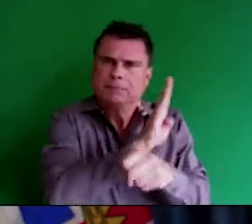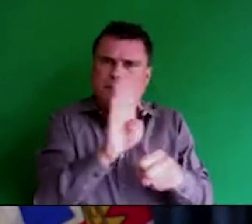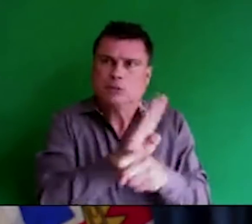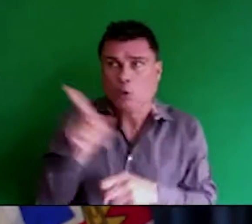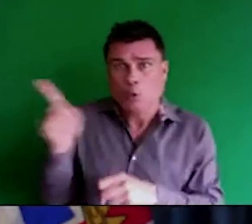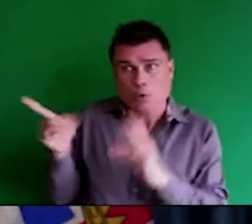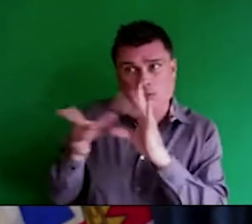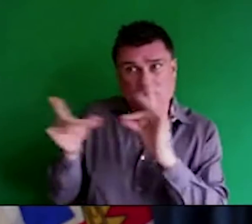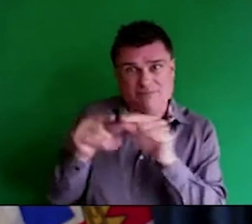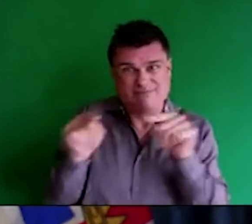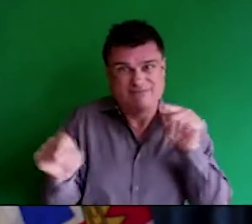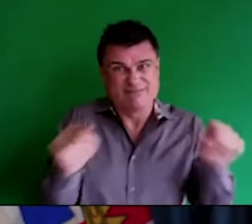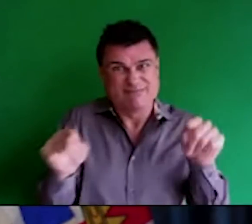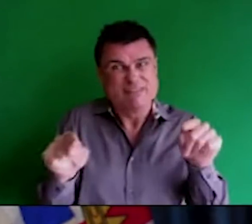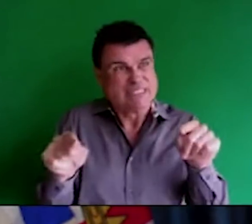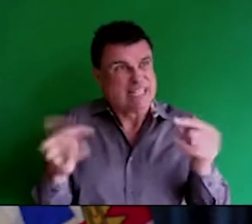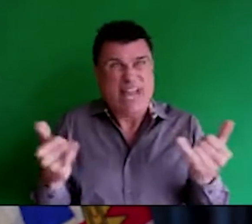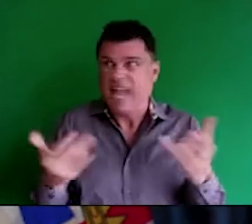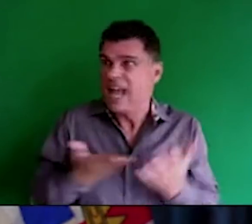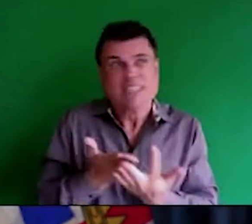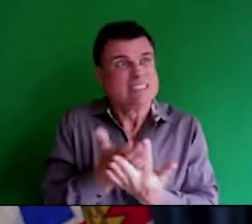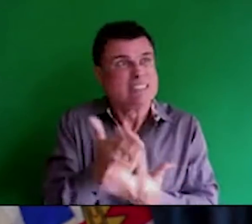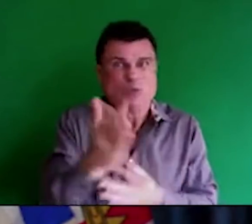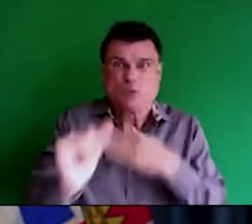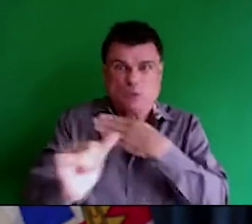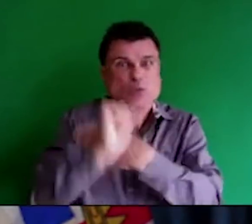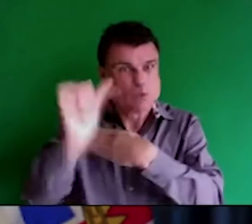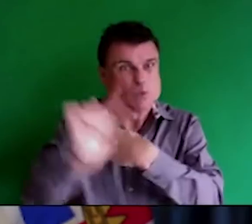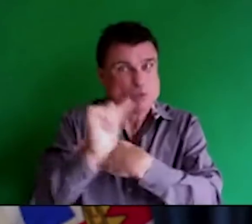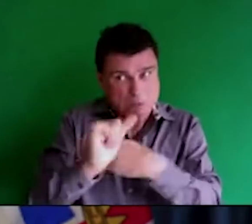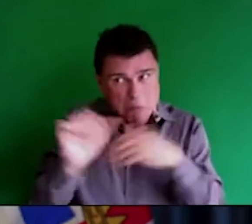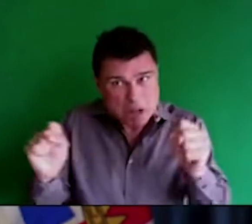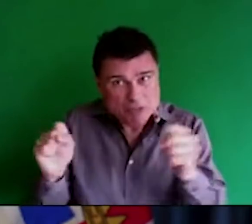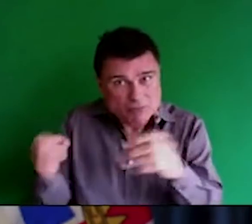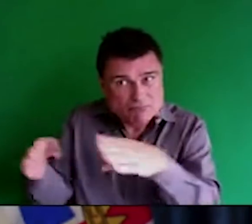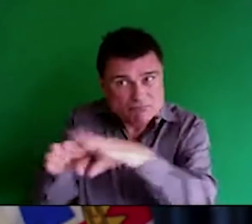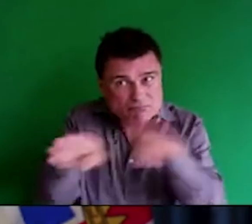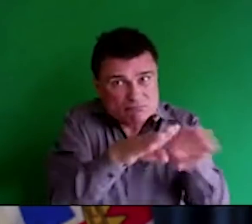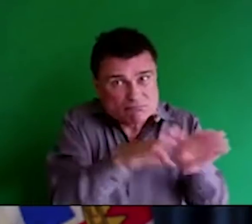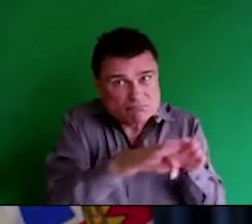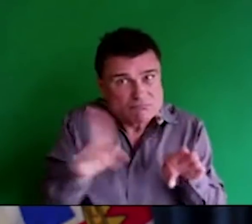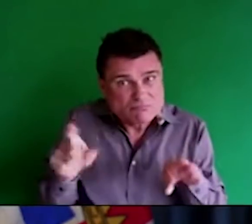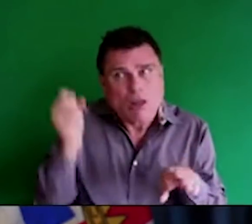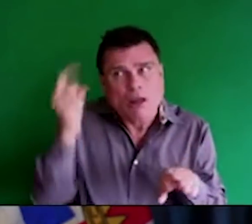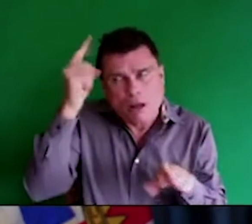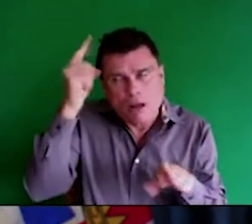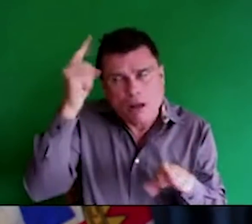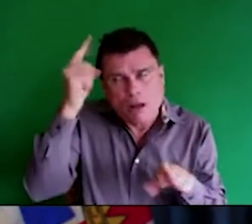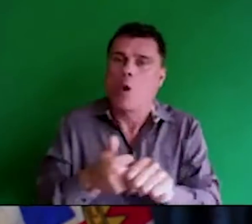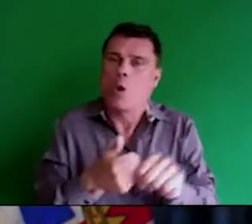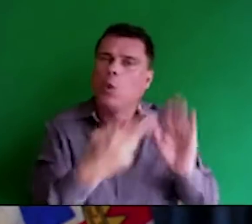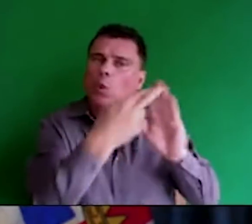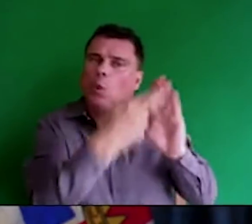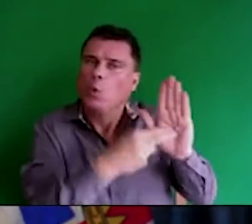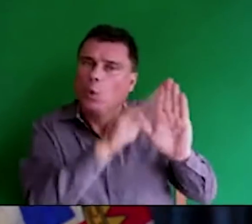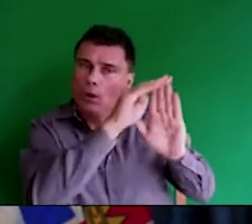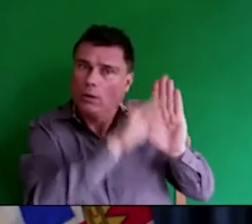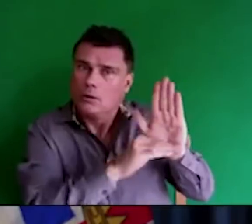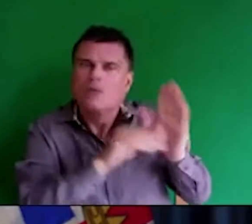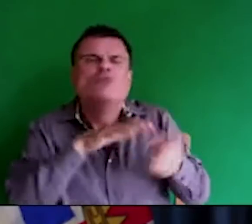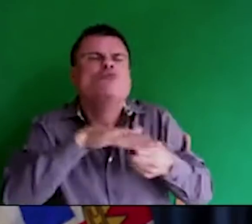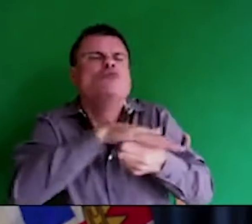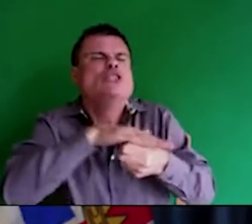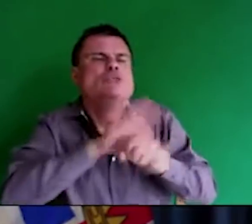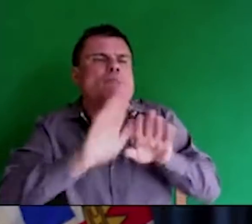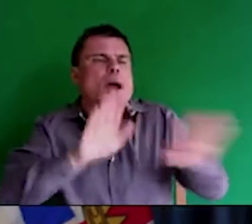impacted if people don't start or don't abide by these new regional requirements here. And I'm just wondering